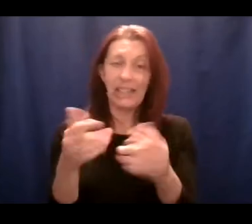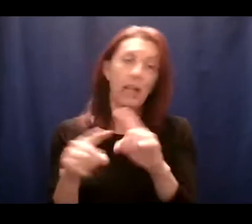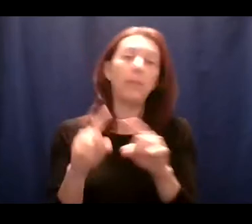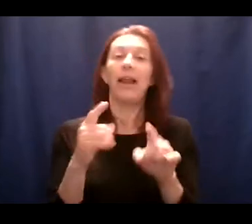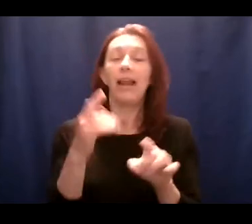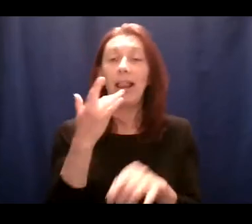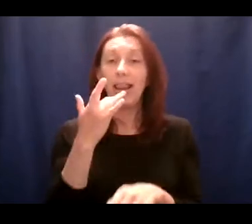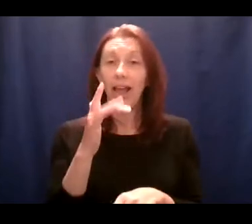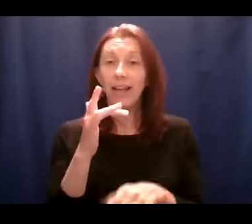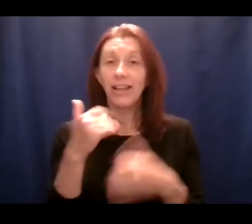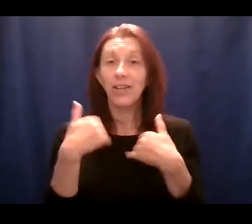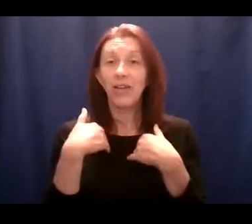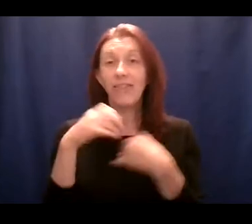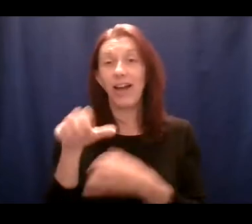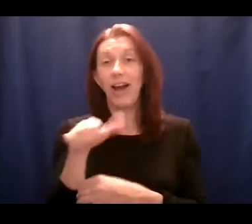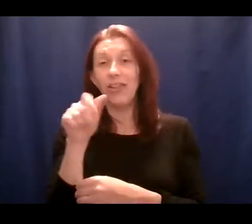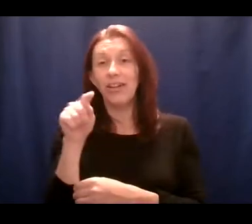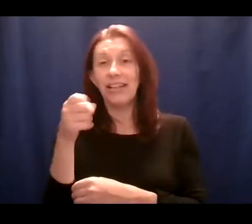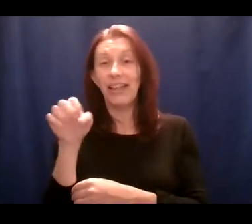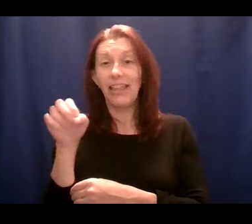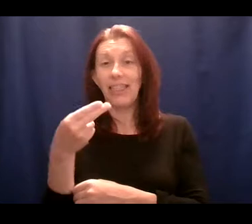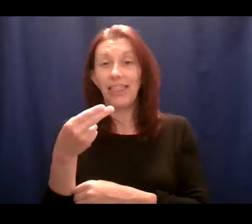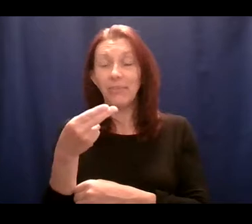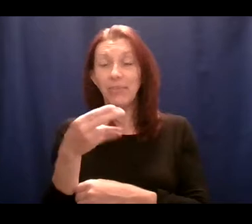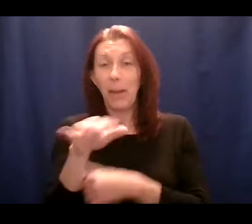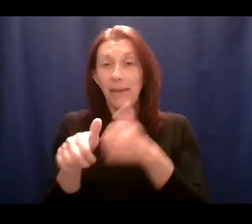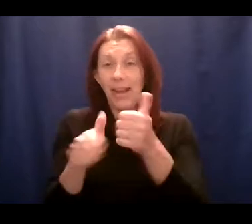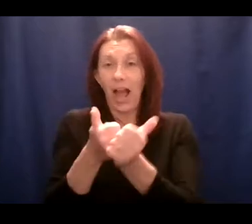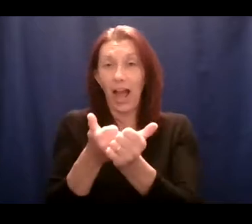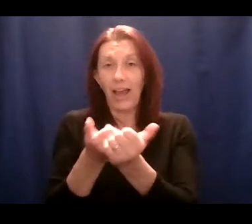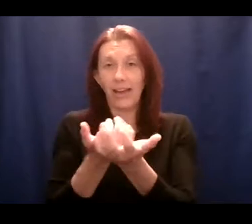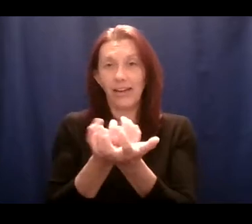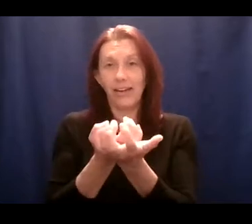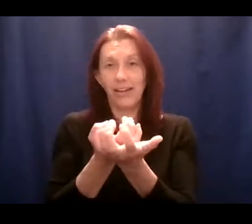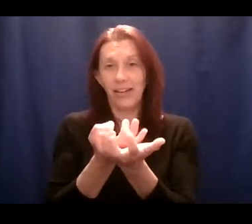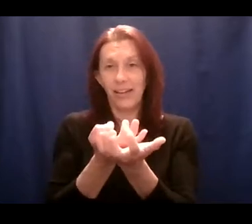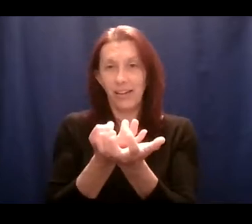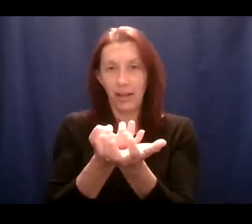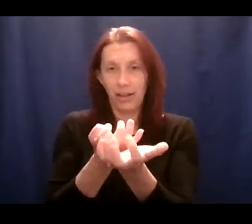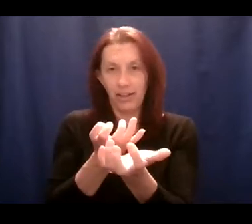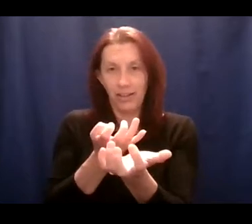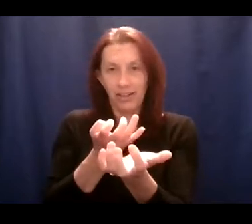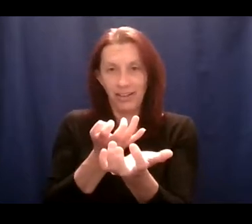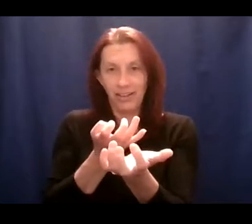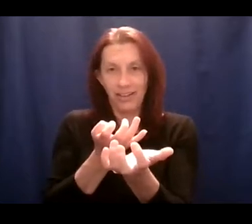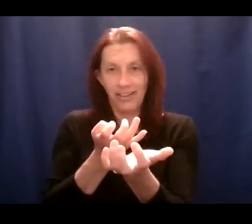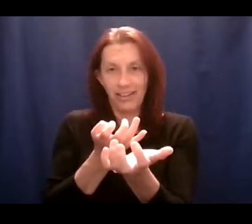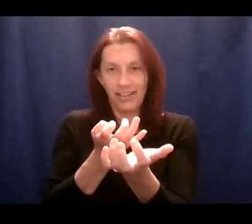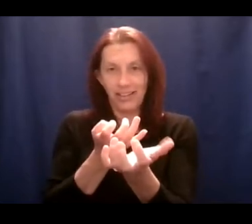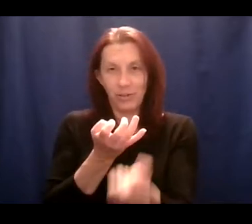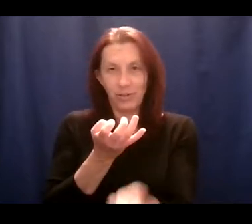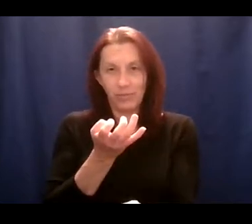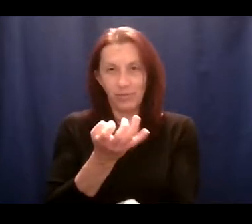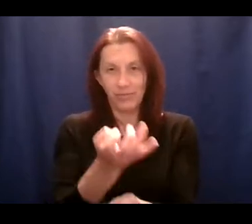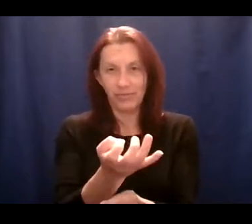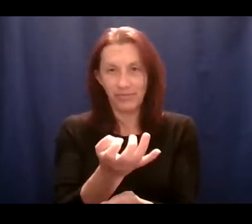waiting to replace, like a little conveyor belt, always growing. And we'll take a look when we get a chance at what that might look like.